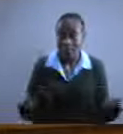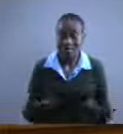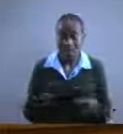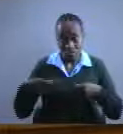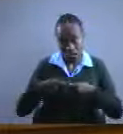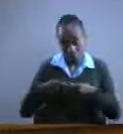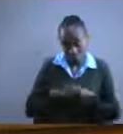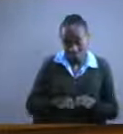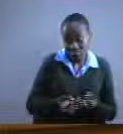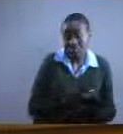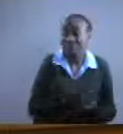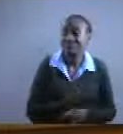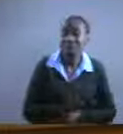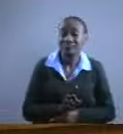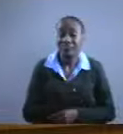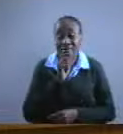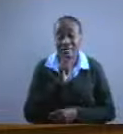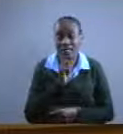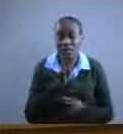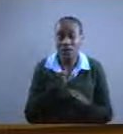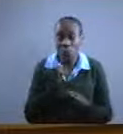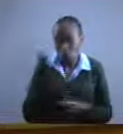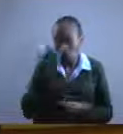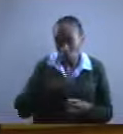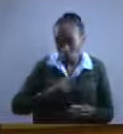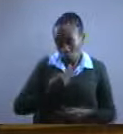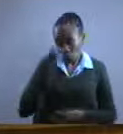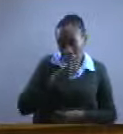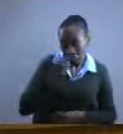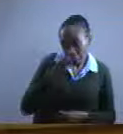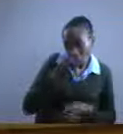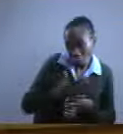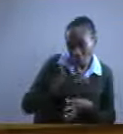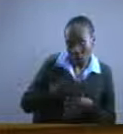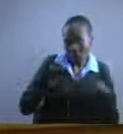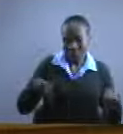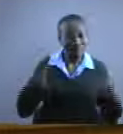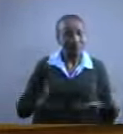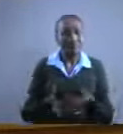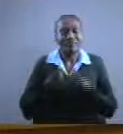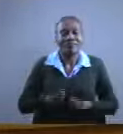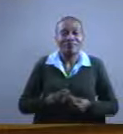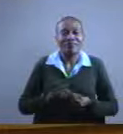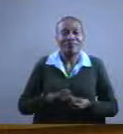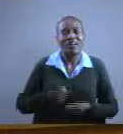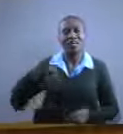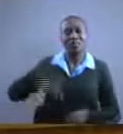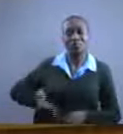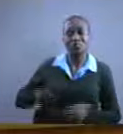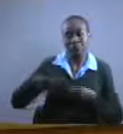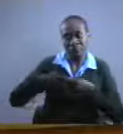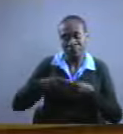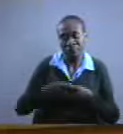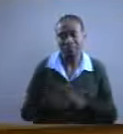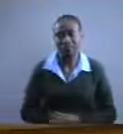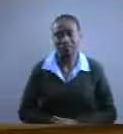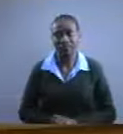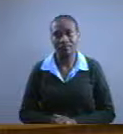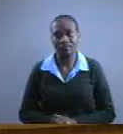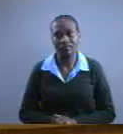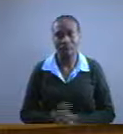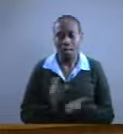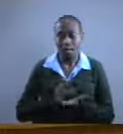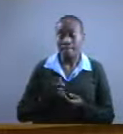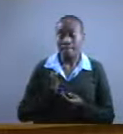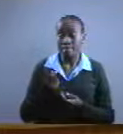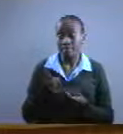subsidized. So some of the most vulnerable people looking for work will not be eligible for the subsidy. The mechanism to allow a cash